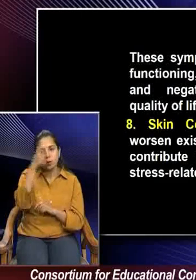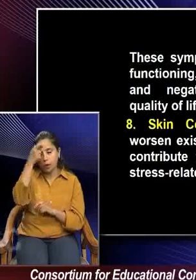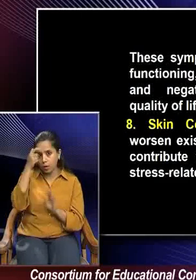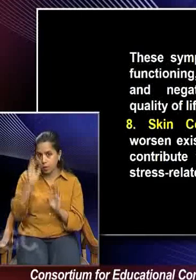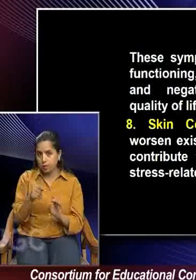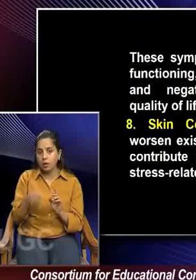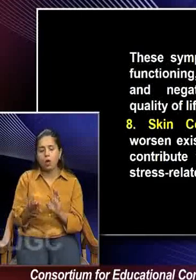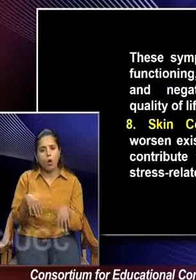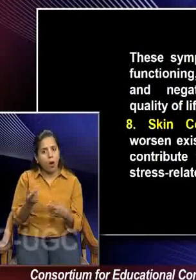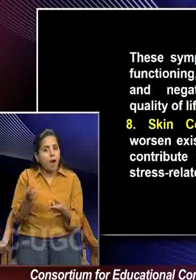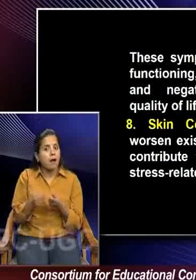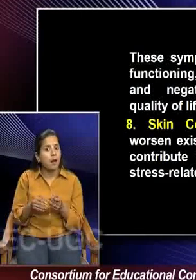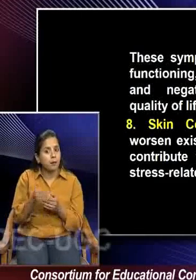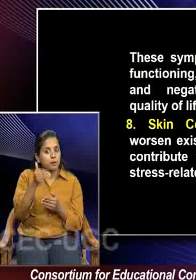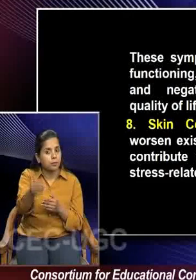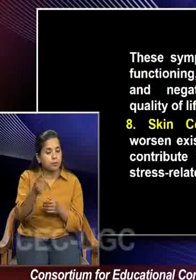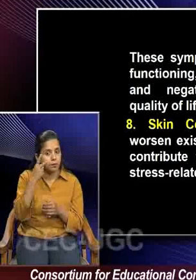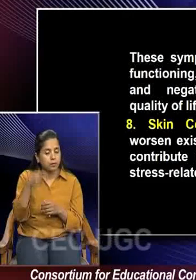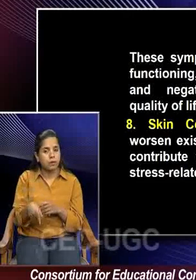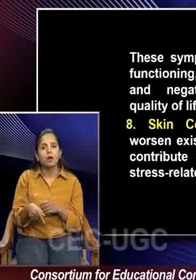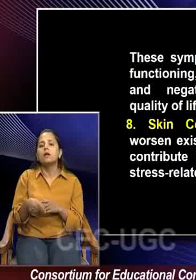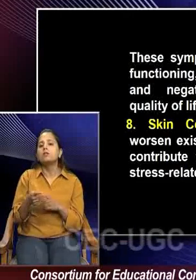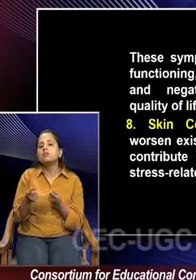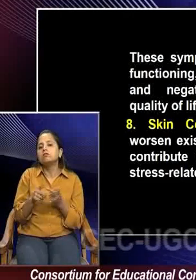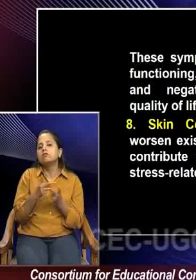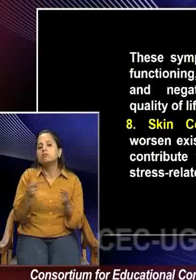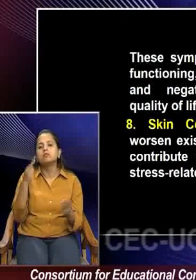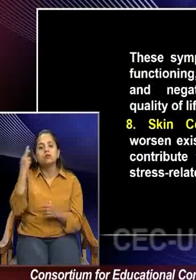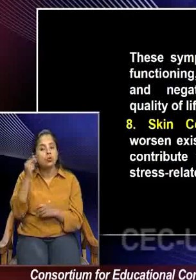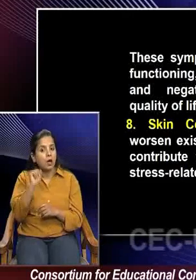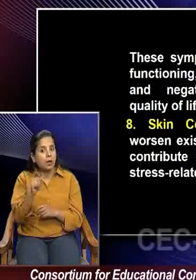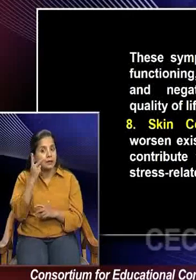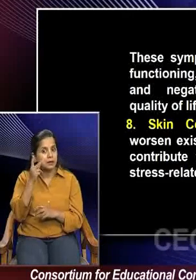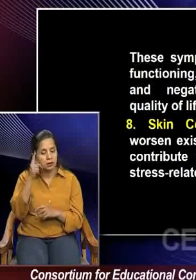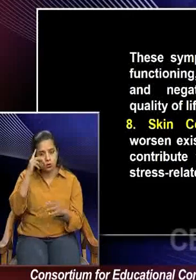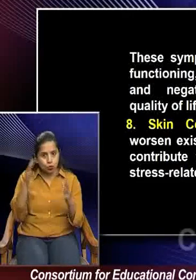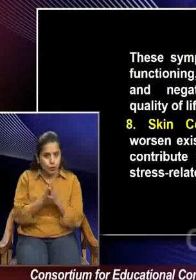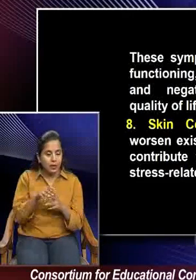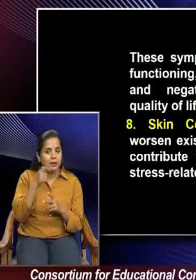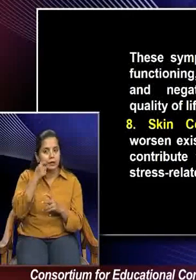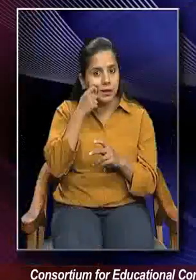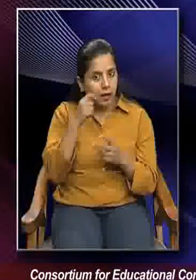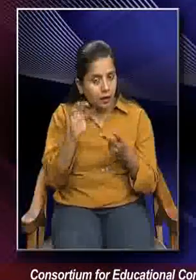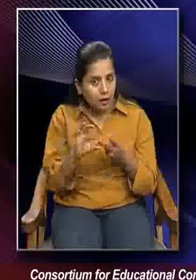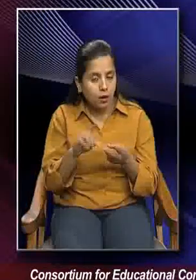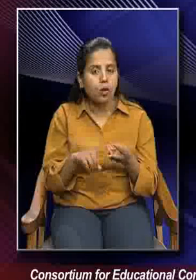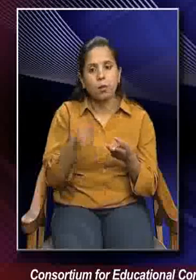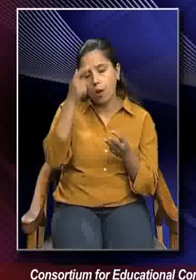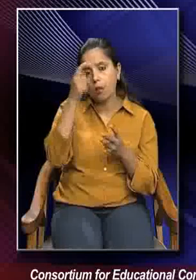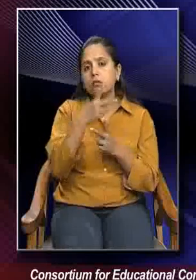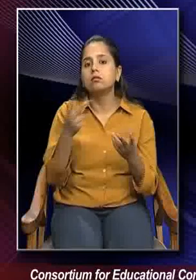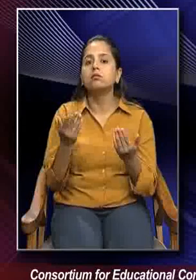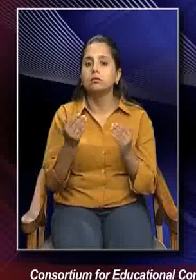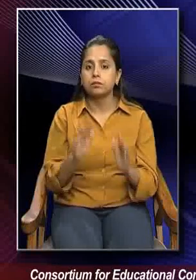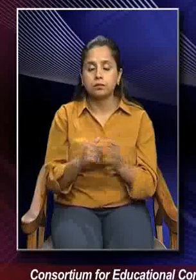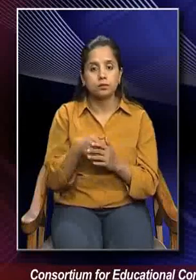or contribute to the development of stress skin related issues.